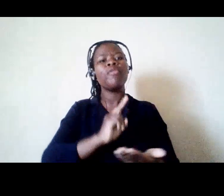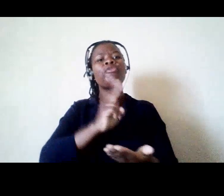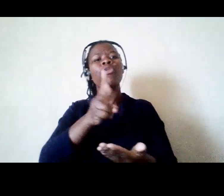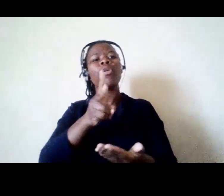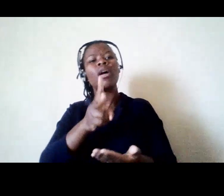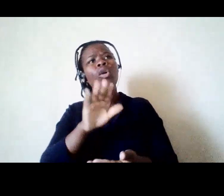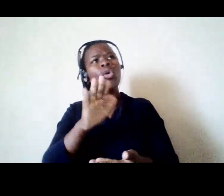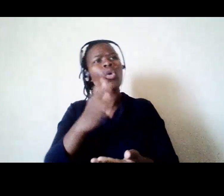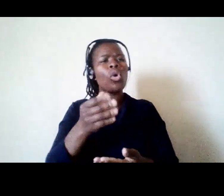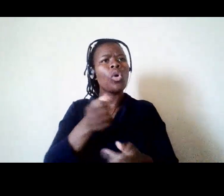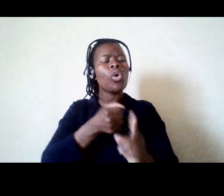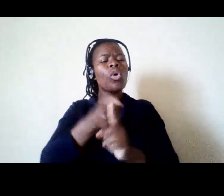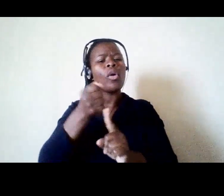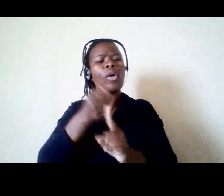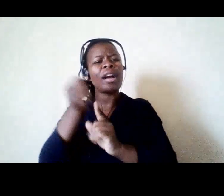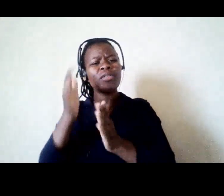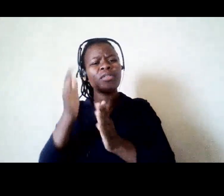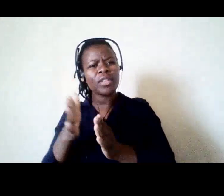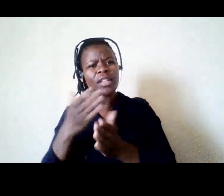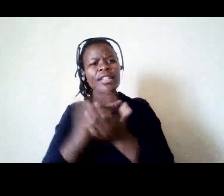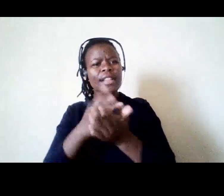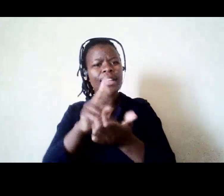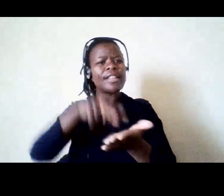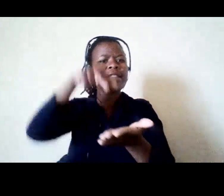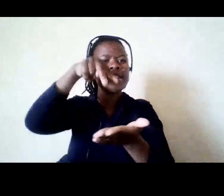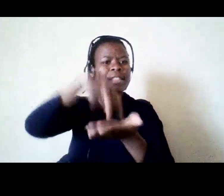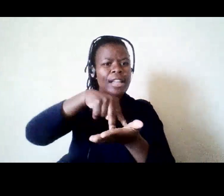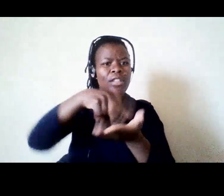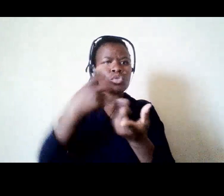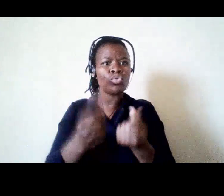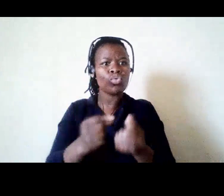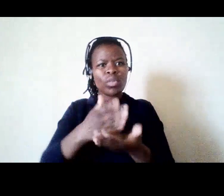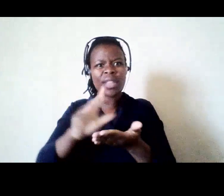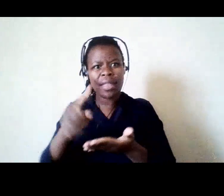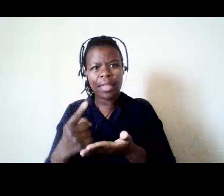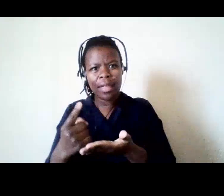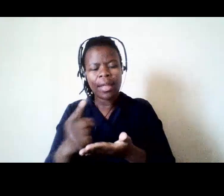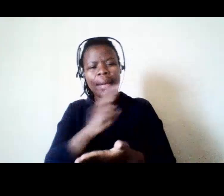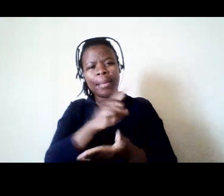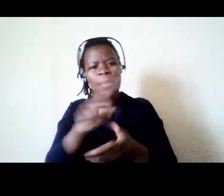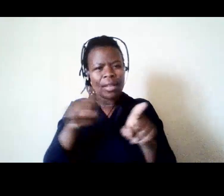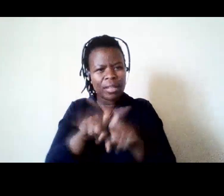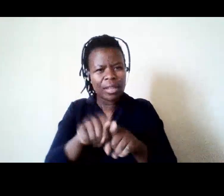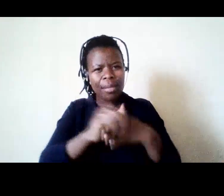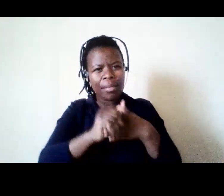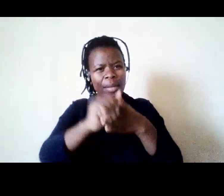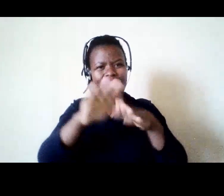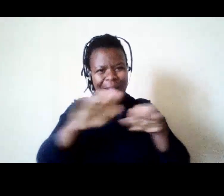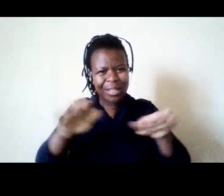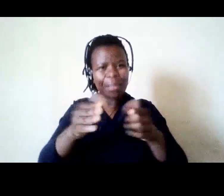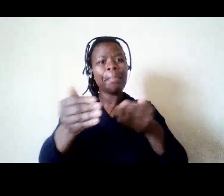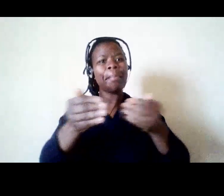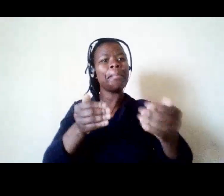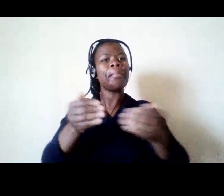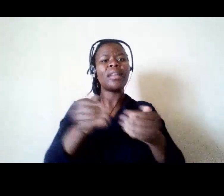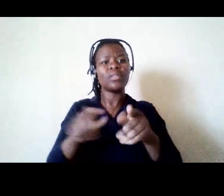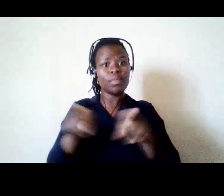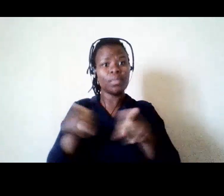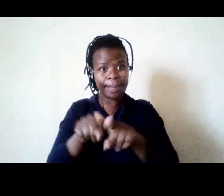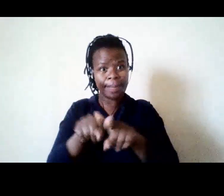an advocate, to stand and do something. But even the leadership and the management as well, they won't give